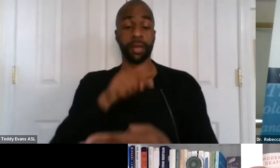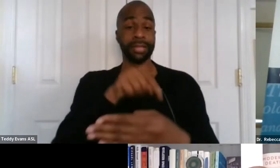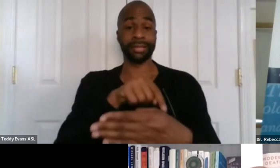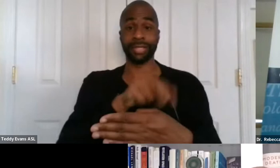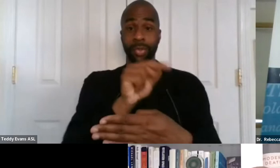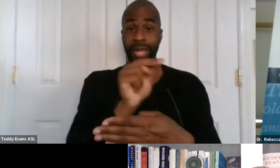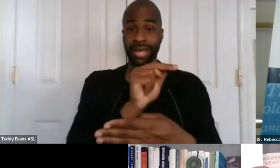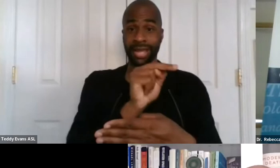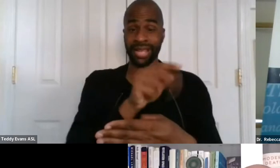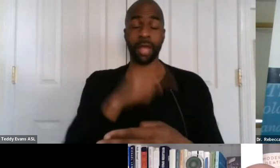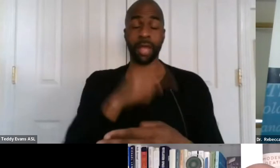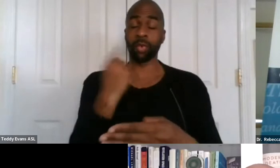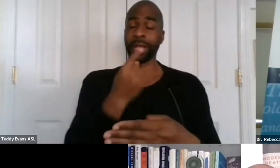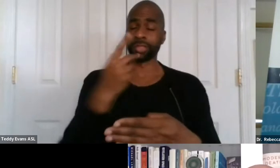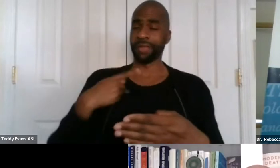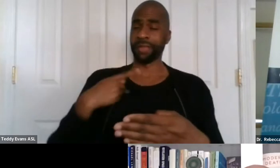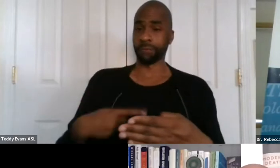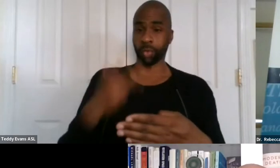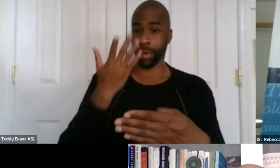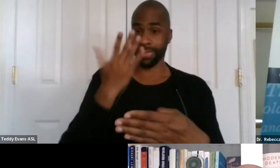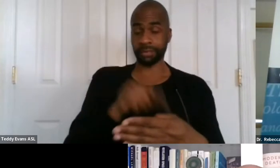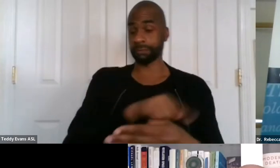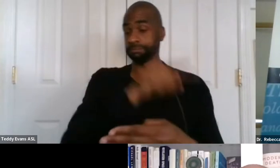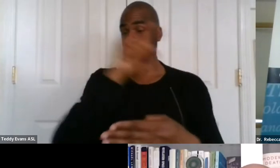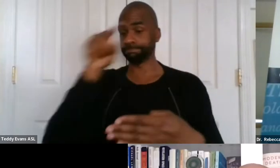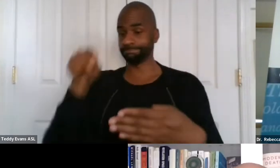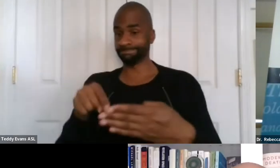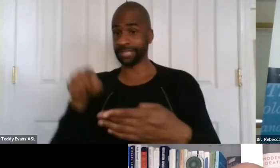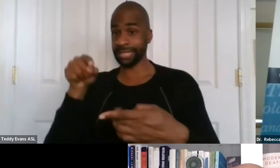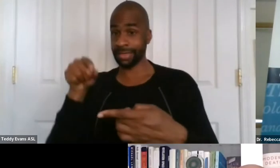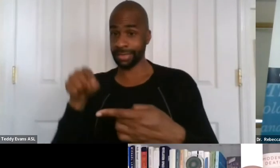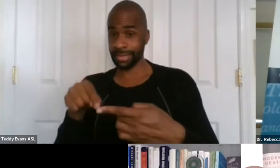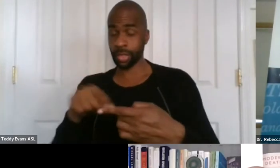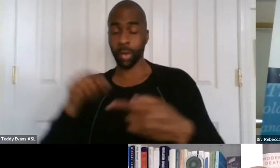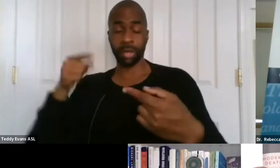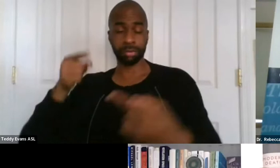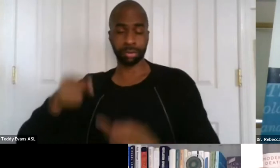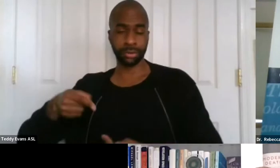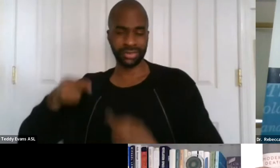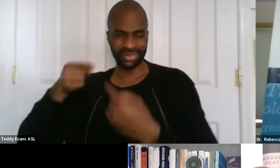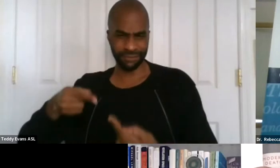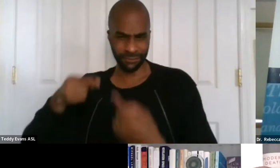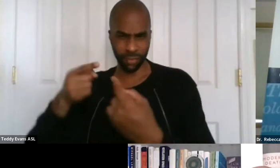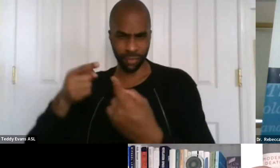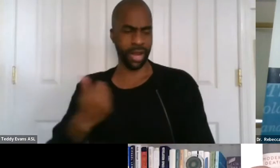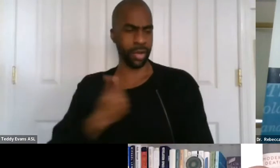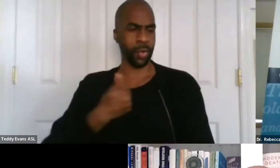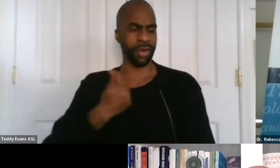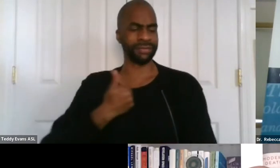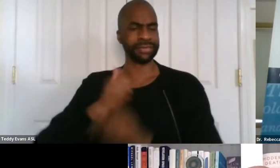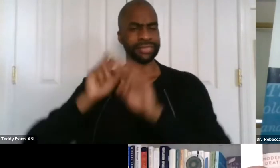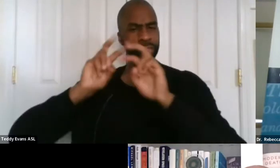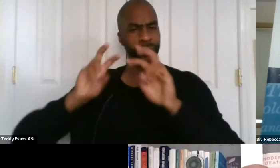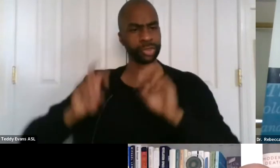physical but subconscious construct, and suffering, which is essentially our interpretation of pain. And I found that this was a good way for me to think about